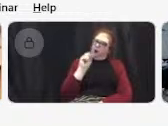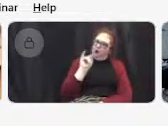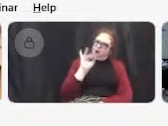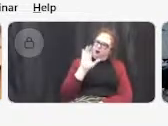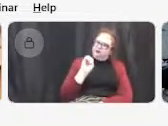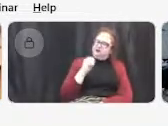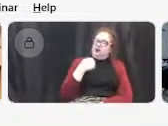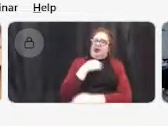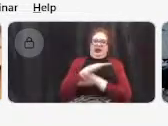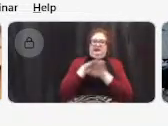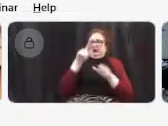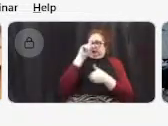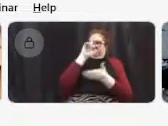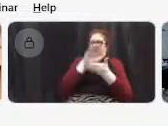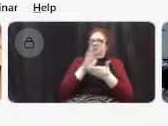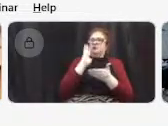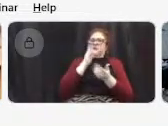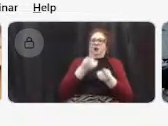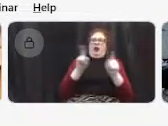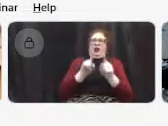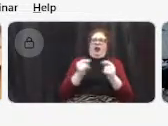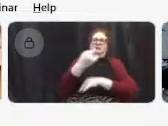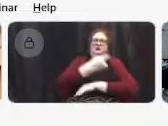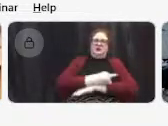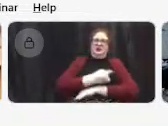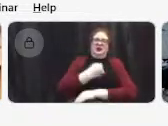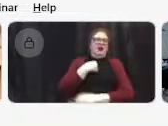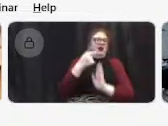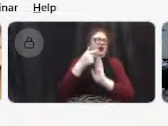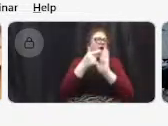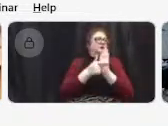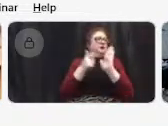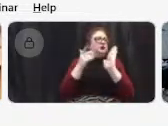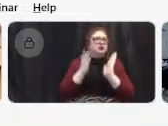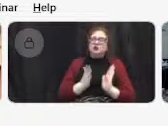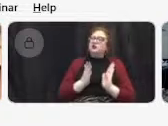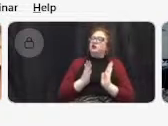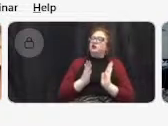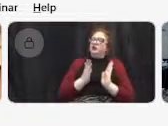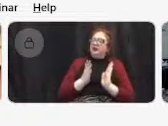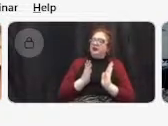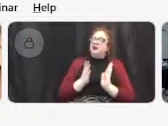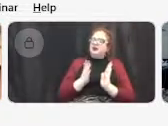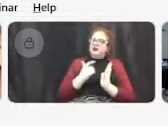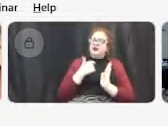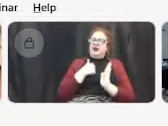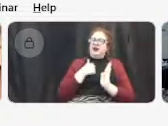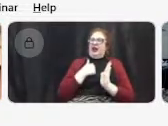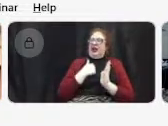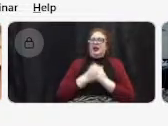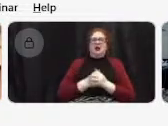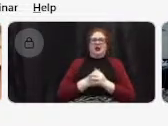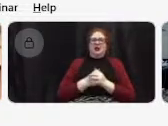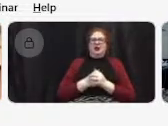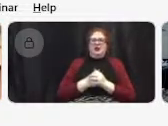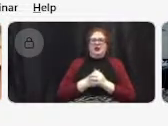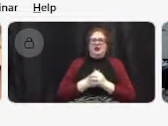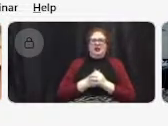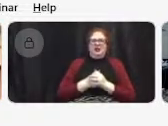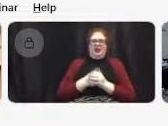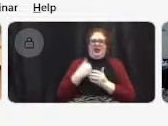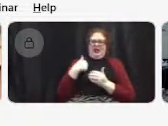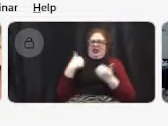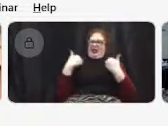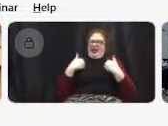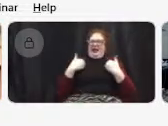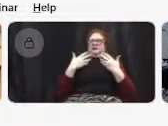occur today. I'm an attorney. I was dressed for this. I had some phone hearings I had to do, just now got